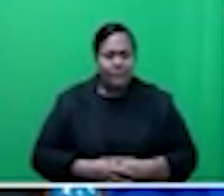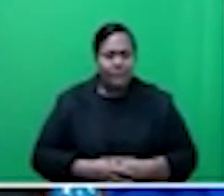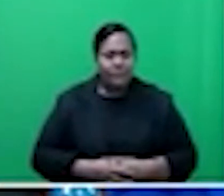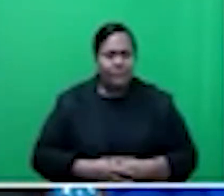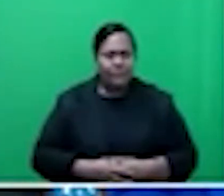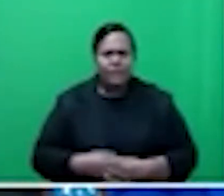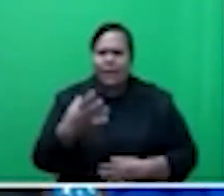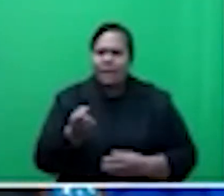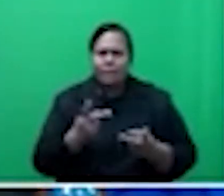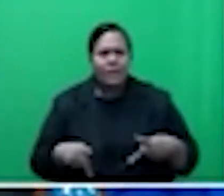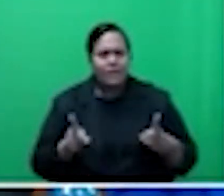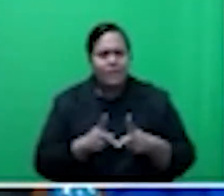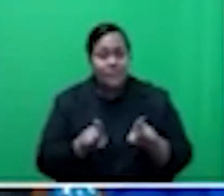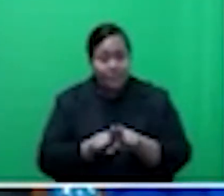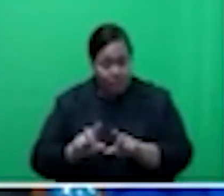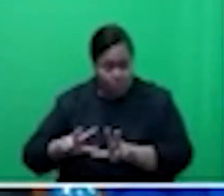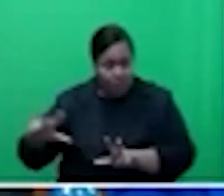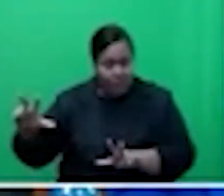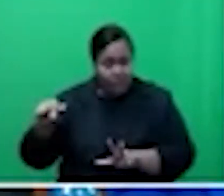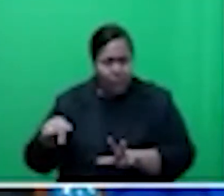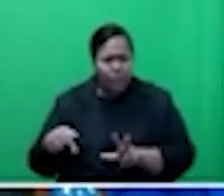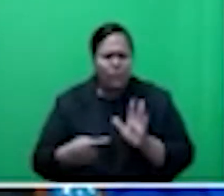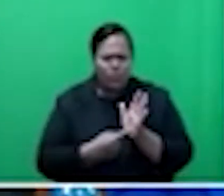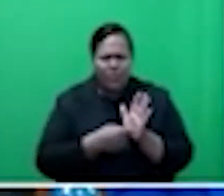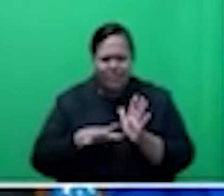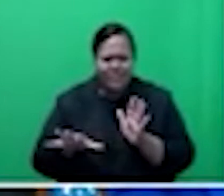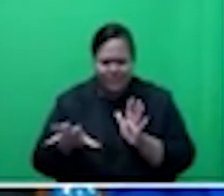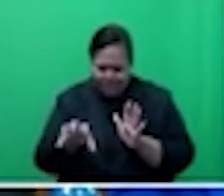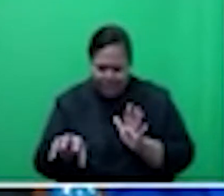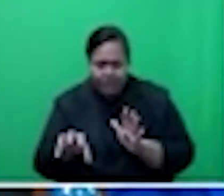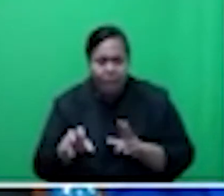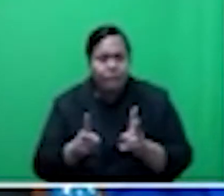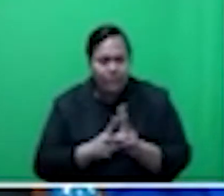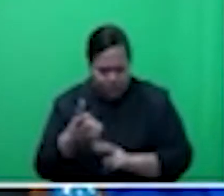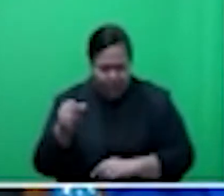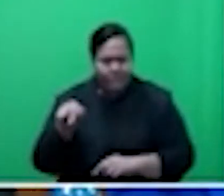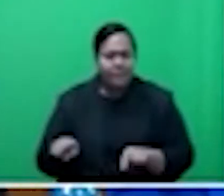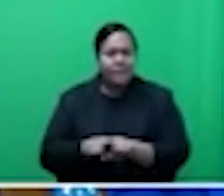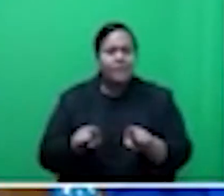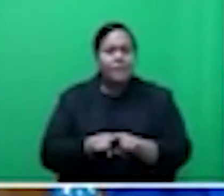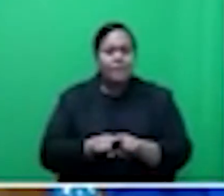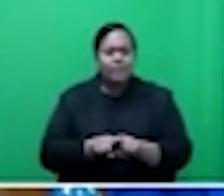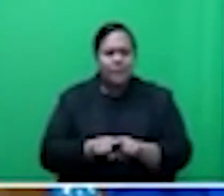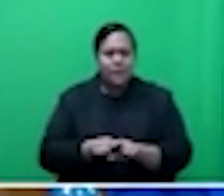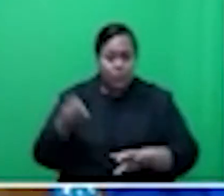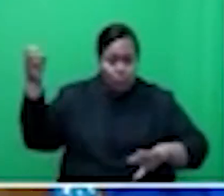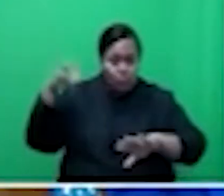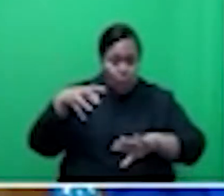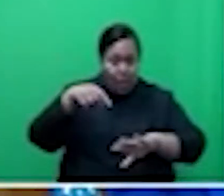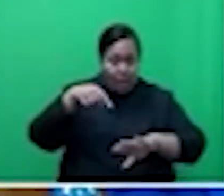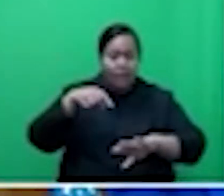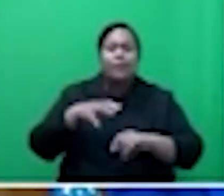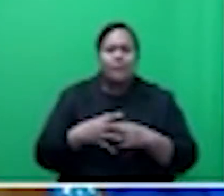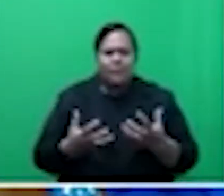like Tukavesi have systems like that. And also the diesel systems that we have in a lot of our villages, which we're hoping to phase out over time